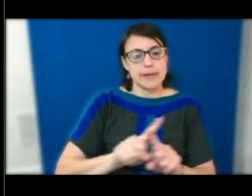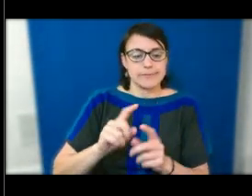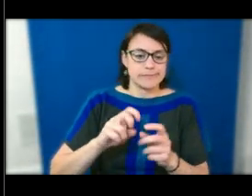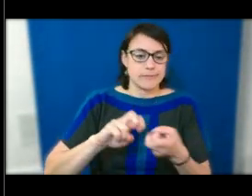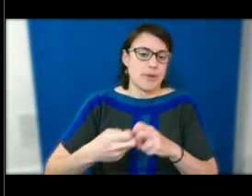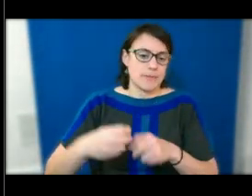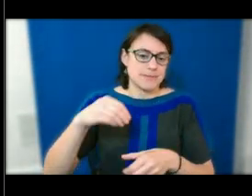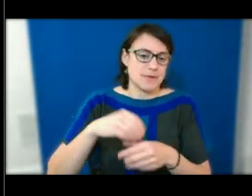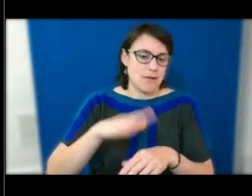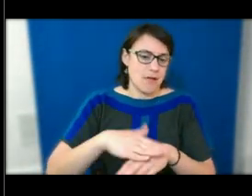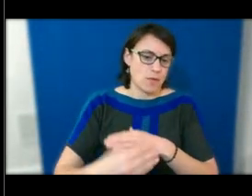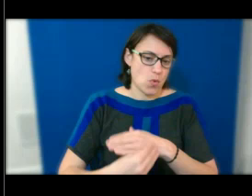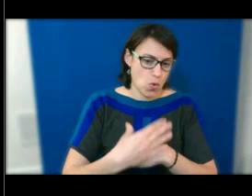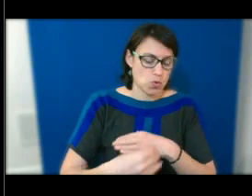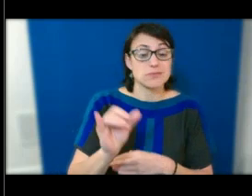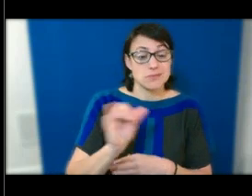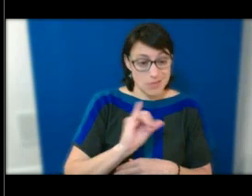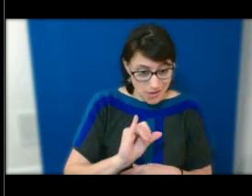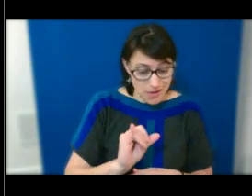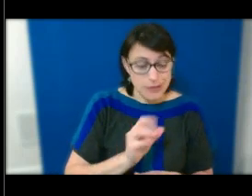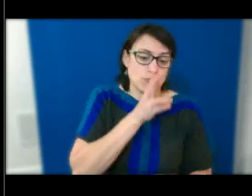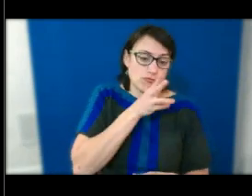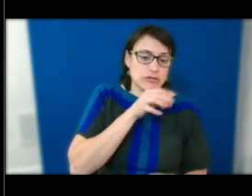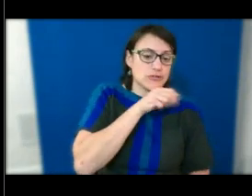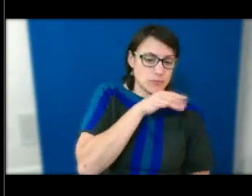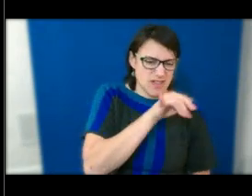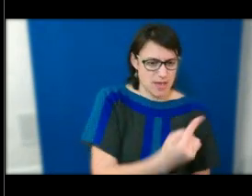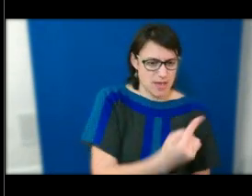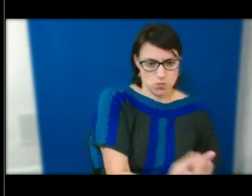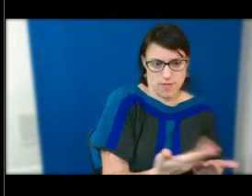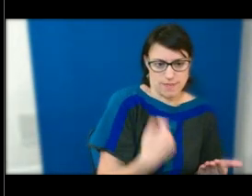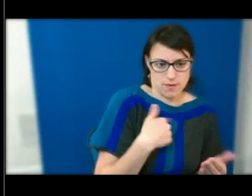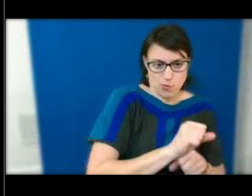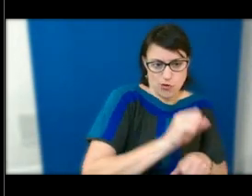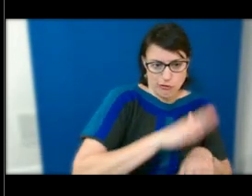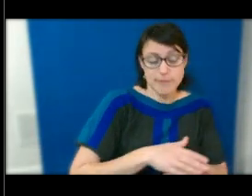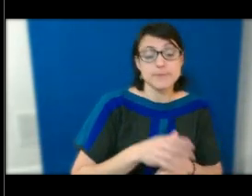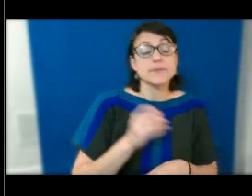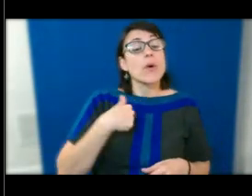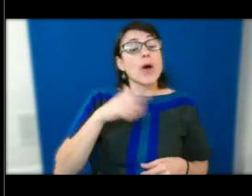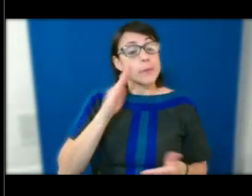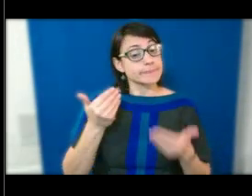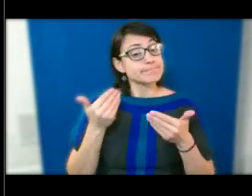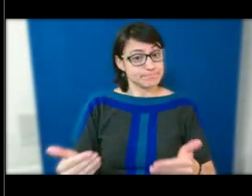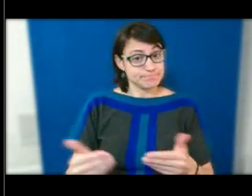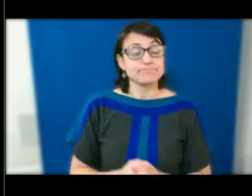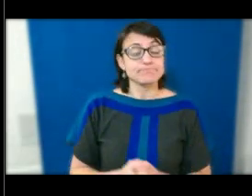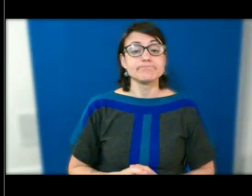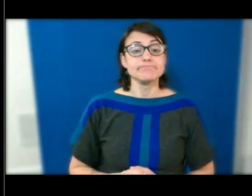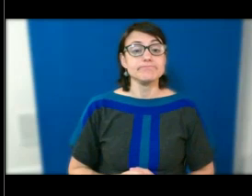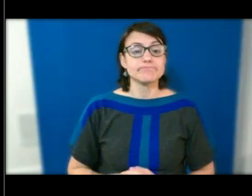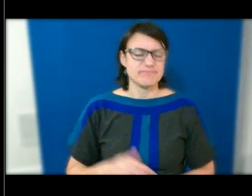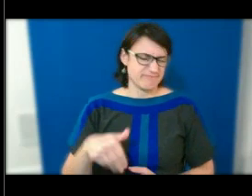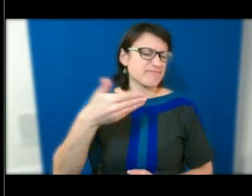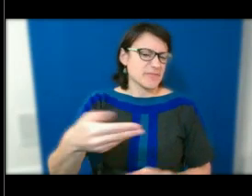It's one of those things. So I will move forward and go to the next slide,